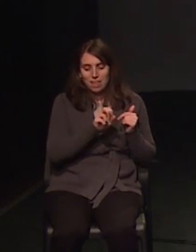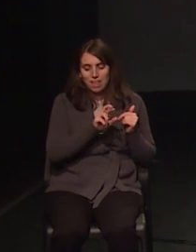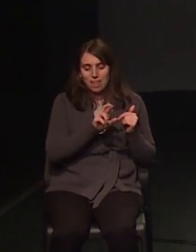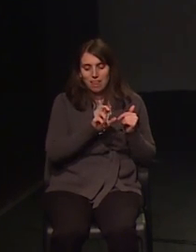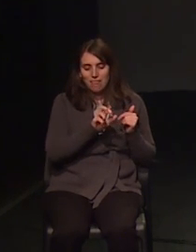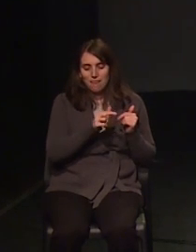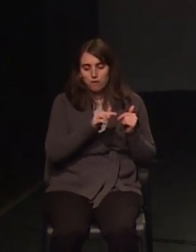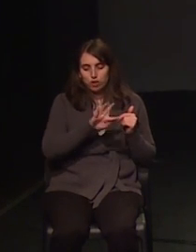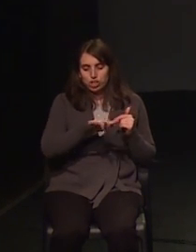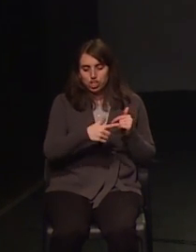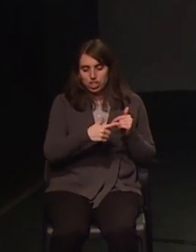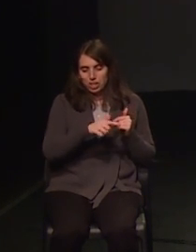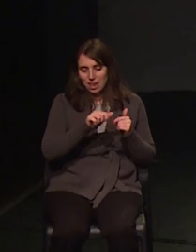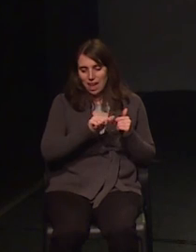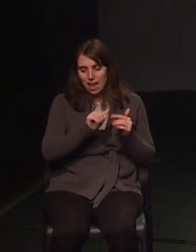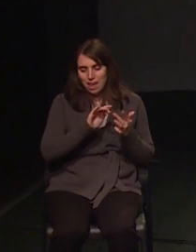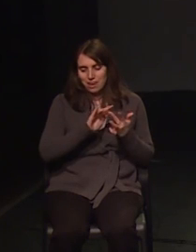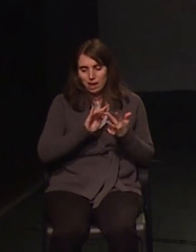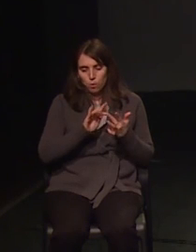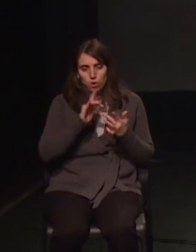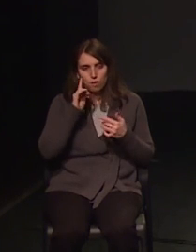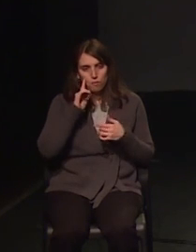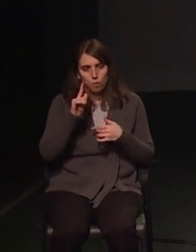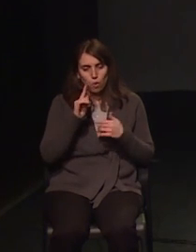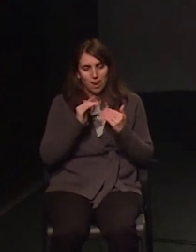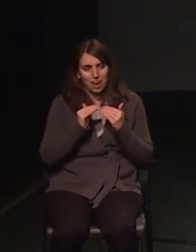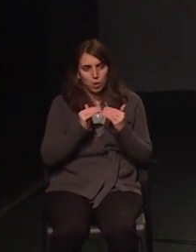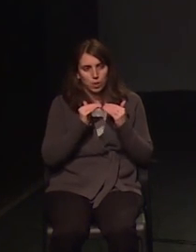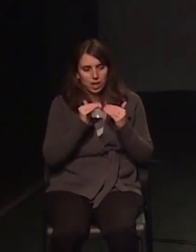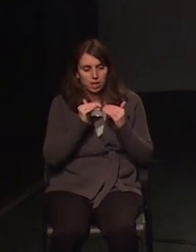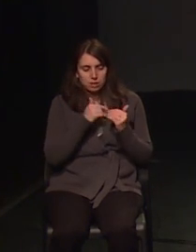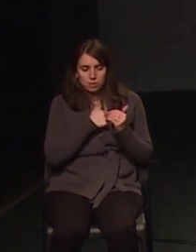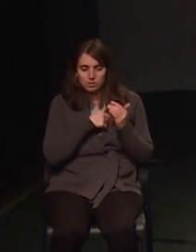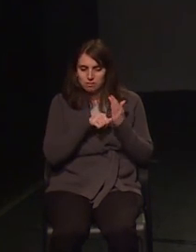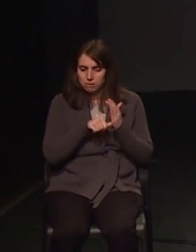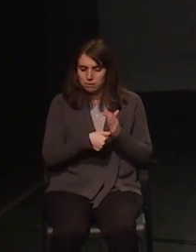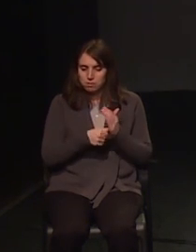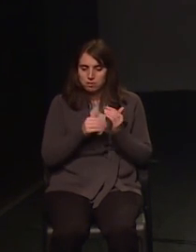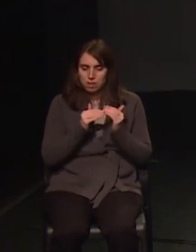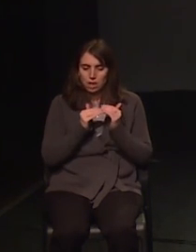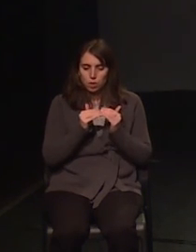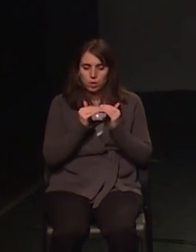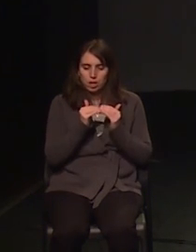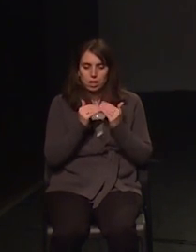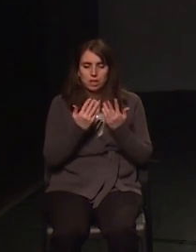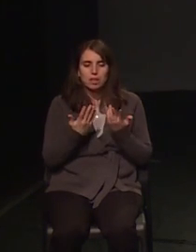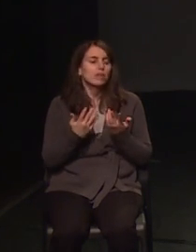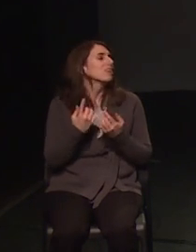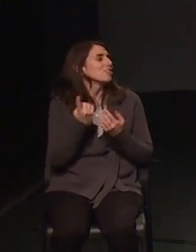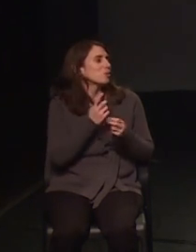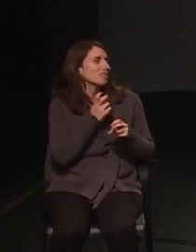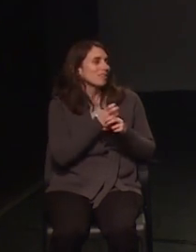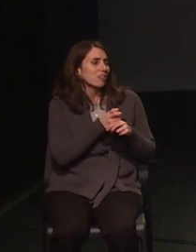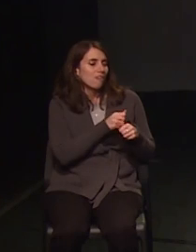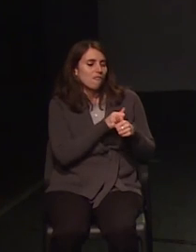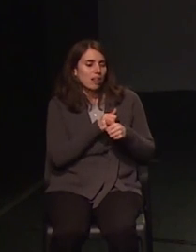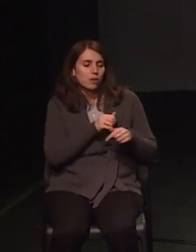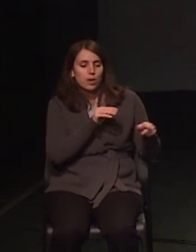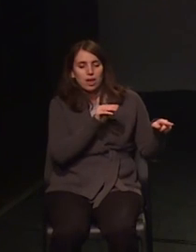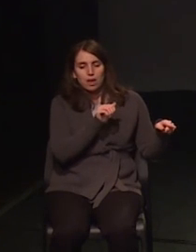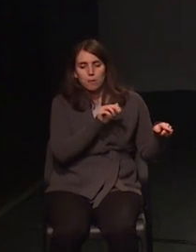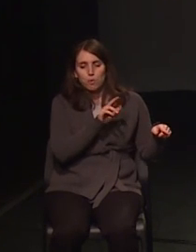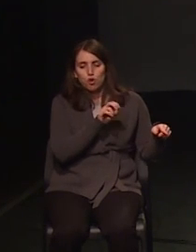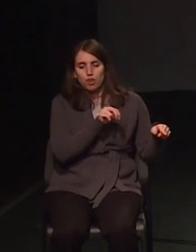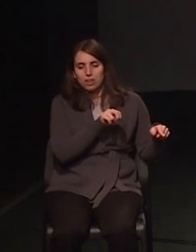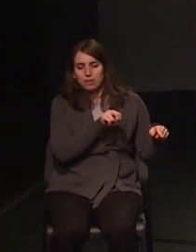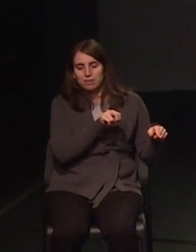And we're very specific about equity and what that means. When I think about, and it's always difficult following Maurine, because sometimes we think alike so much, so I'm